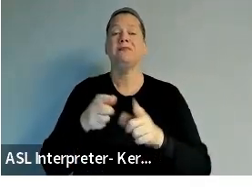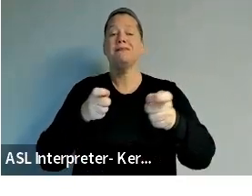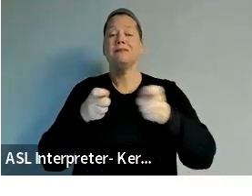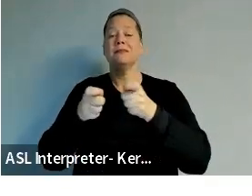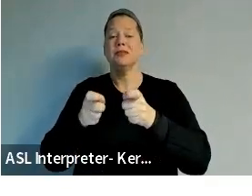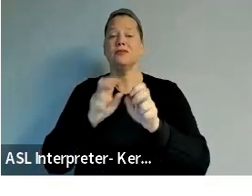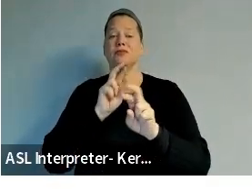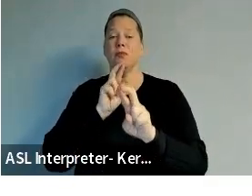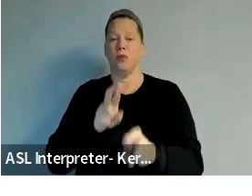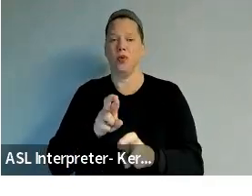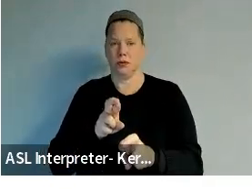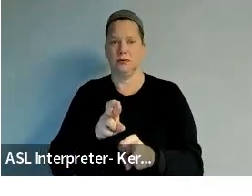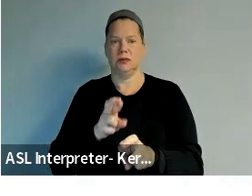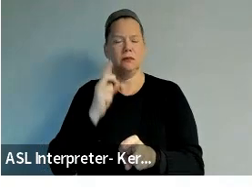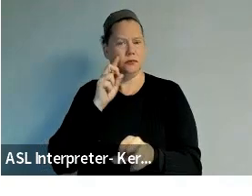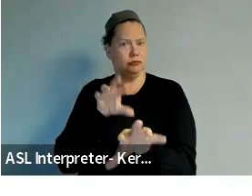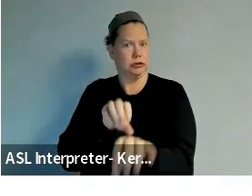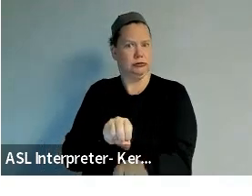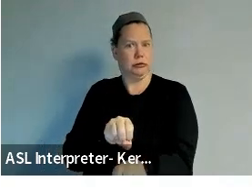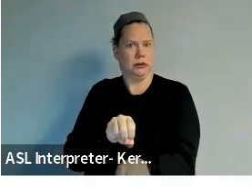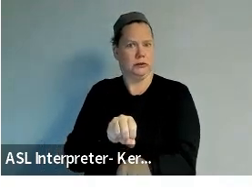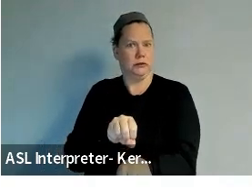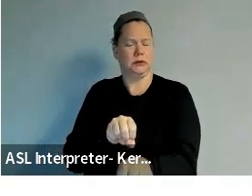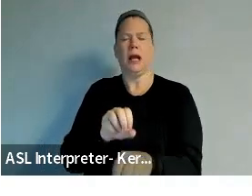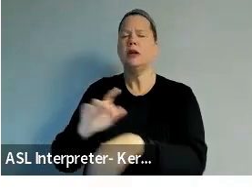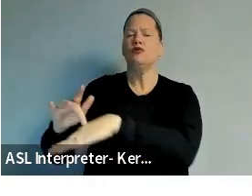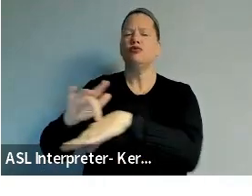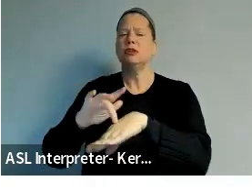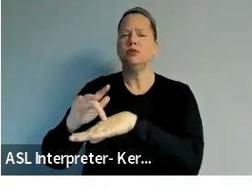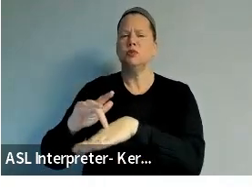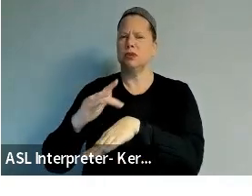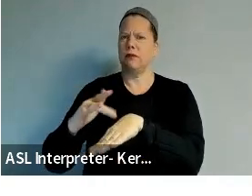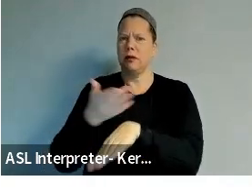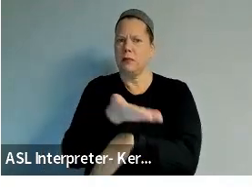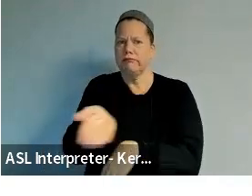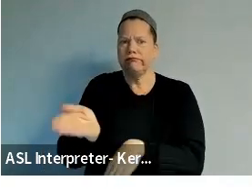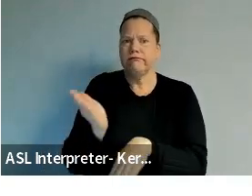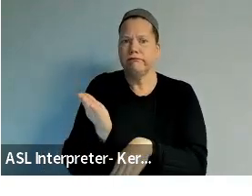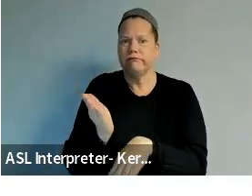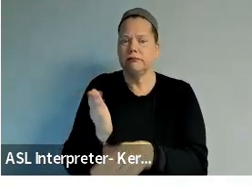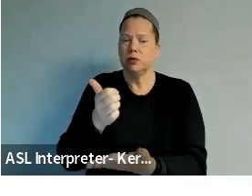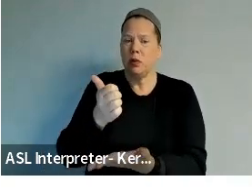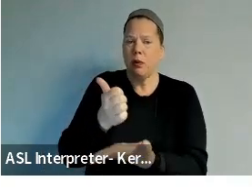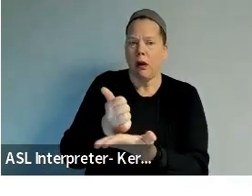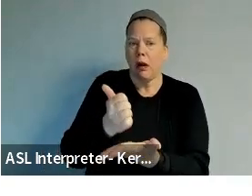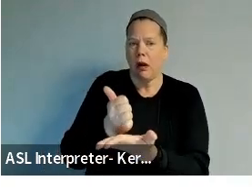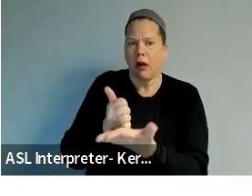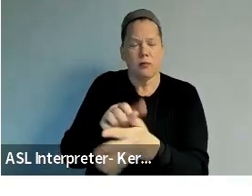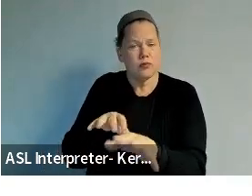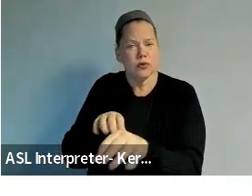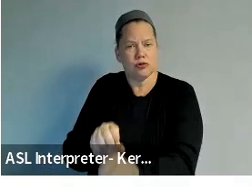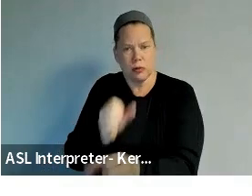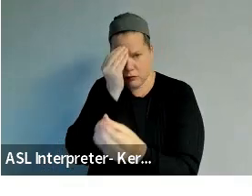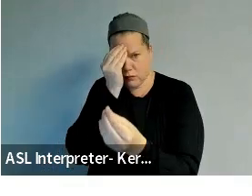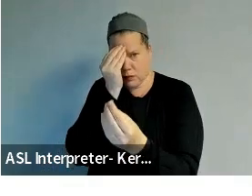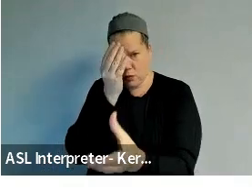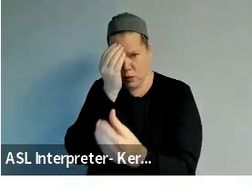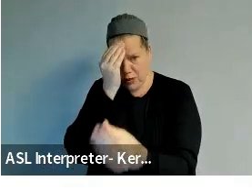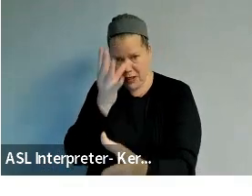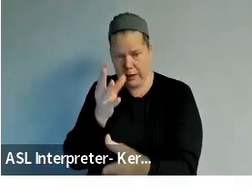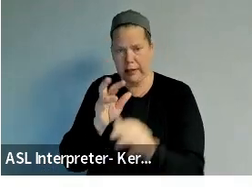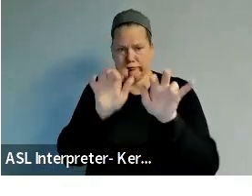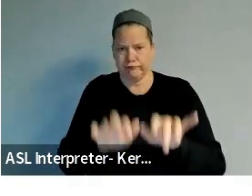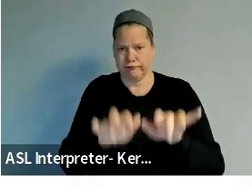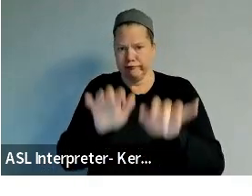related to restraints and talk about resources available to you to help you with restraint reporting in HCSIS.